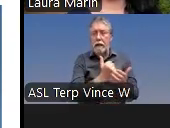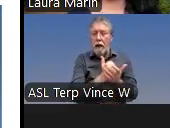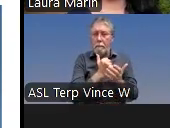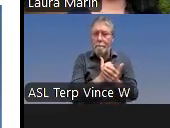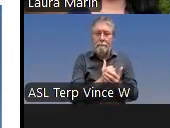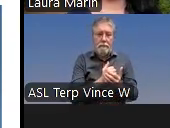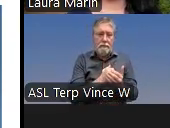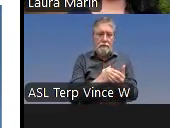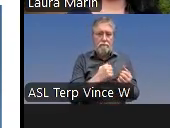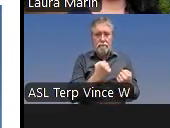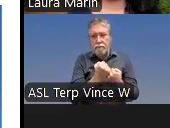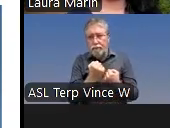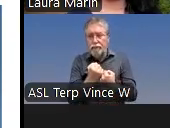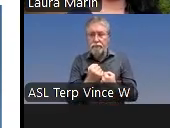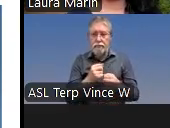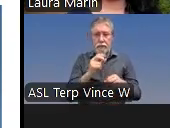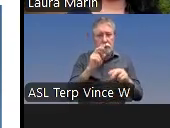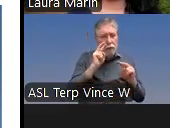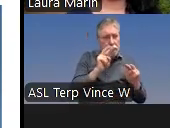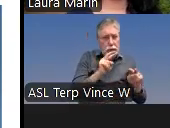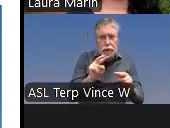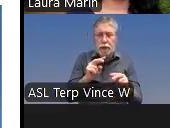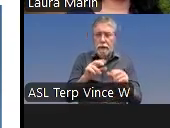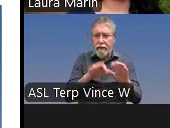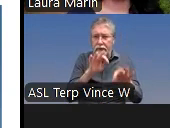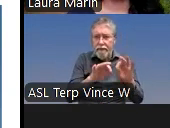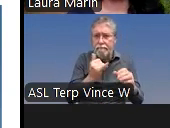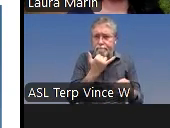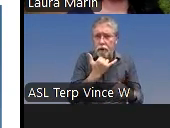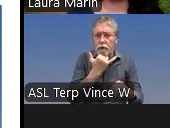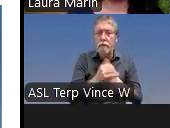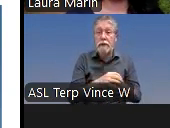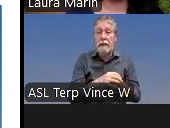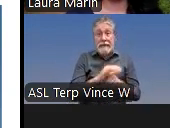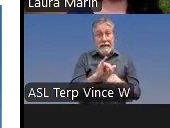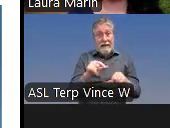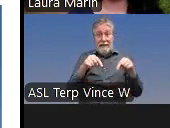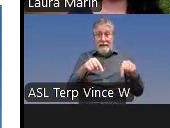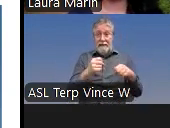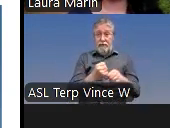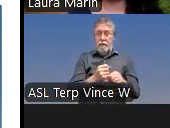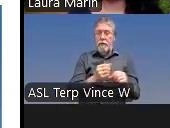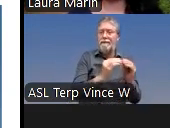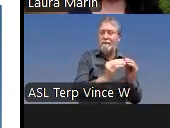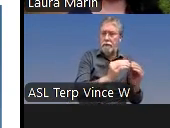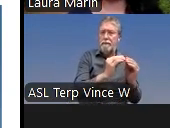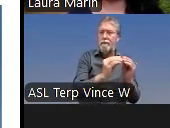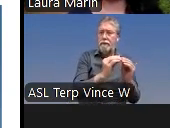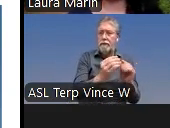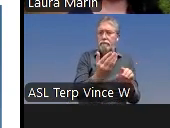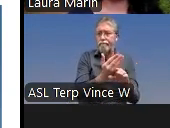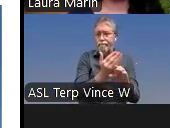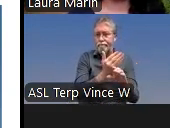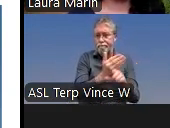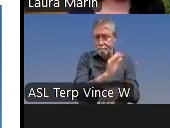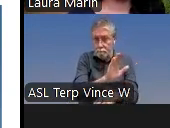forth to troubleshoot sites and this year to do the maintenance itself. And so we're, in